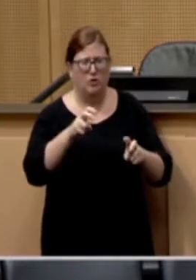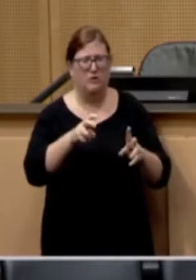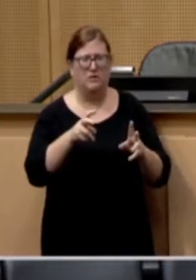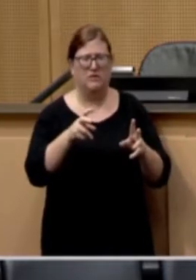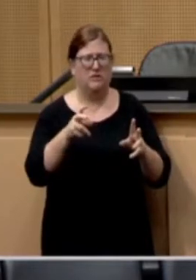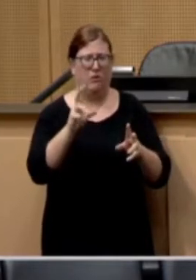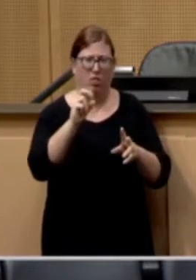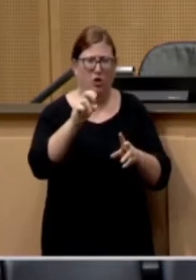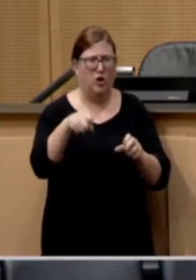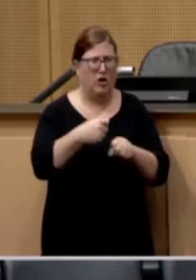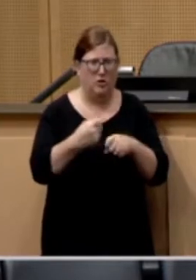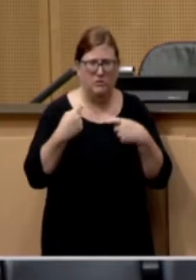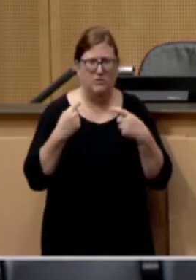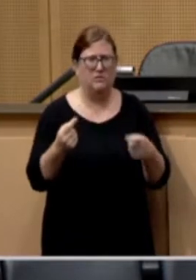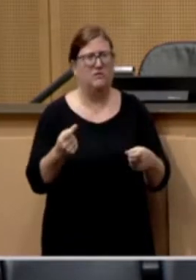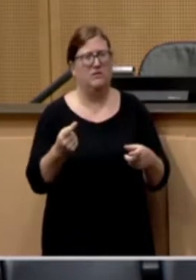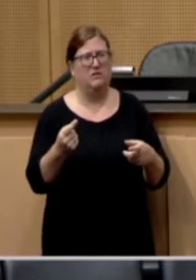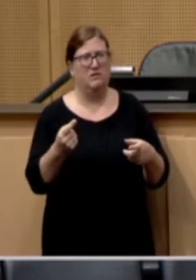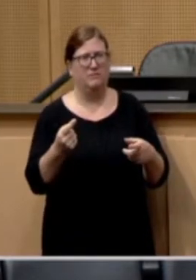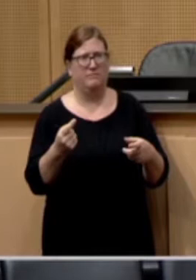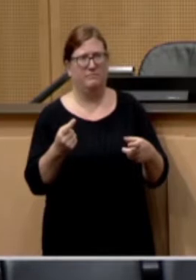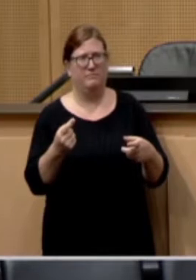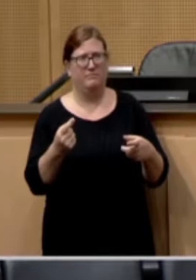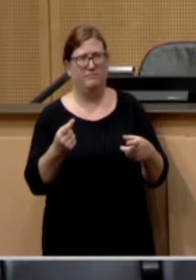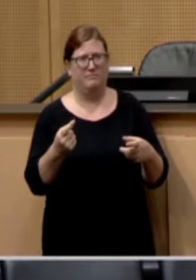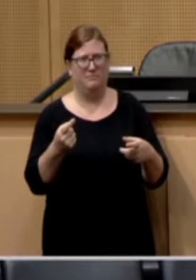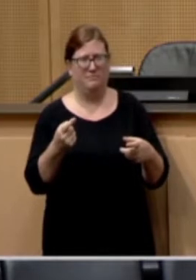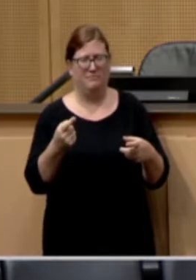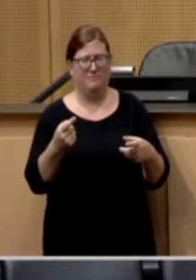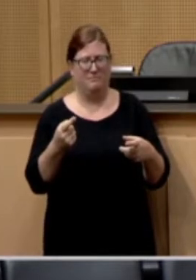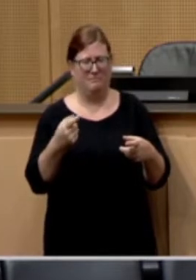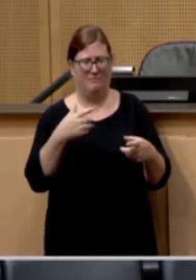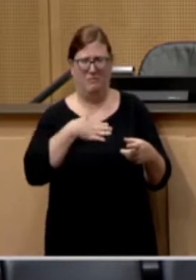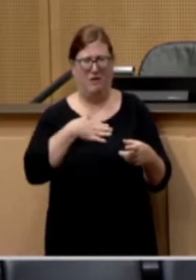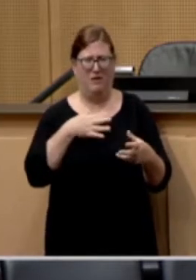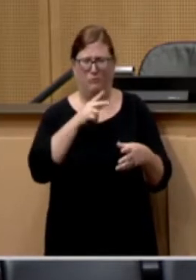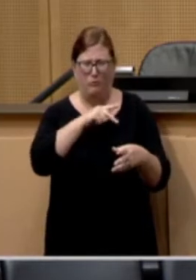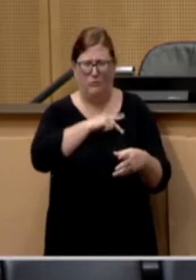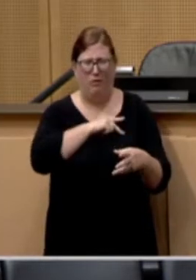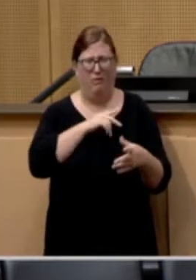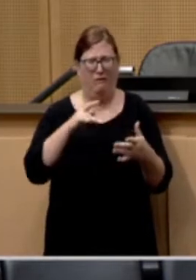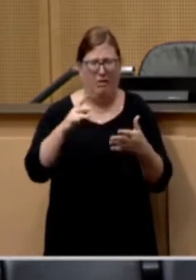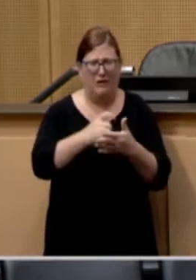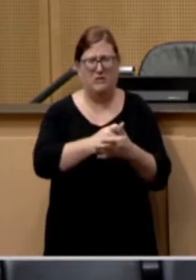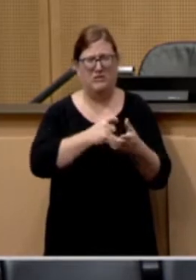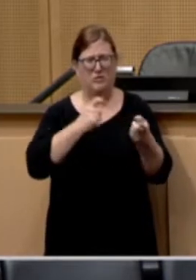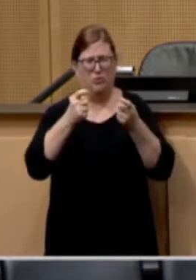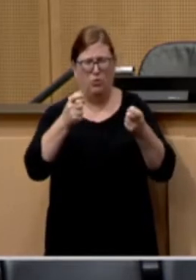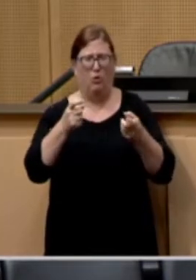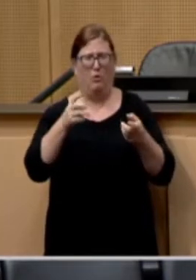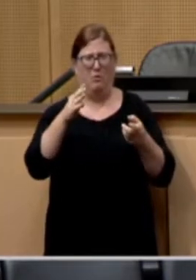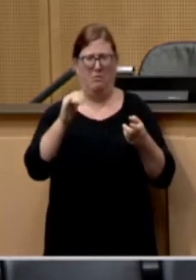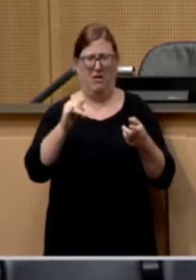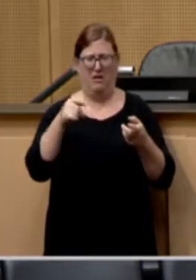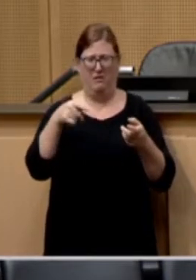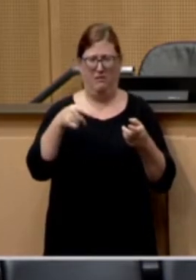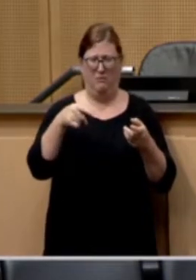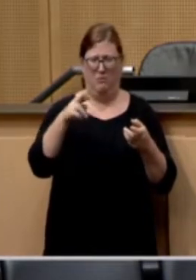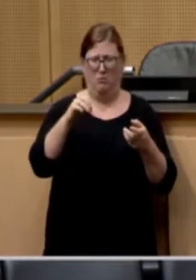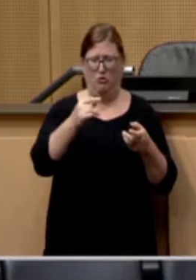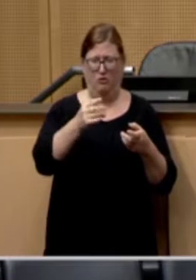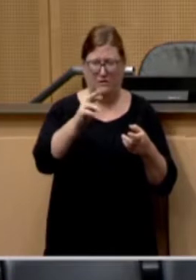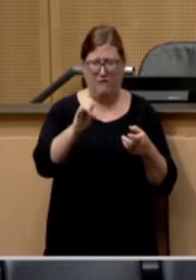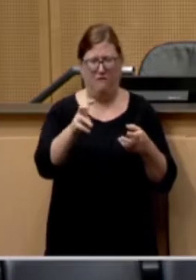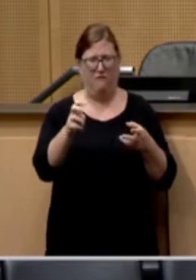for 30 years includes six my personal election. Yes. It's controlling by progressive